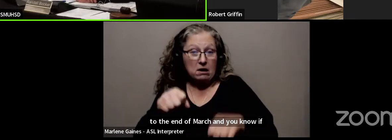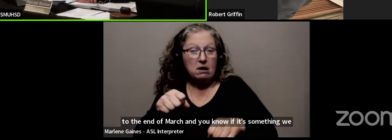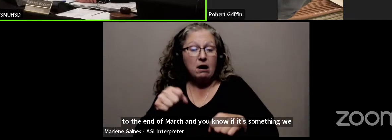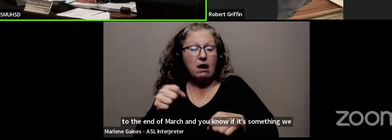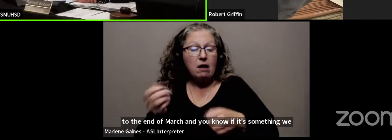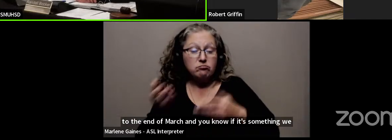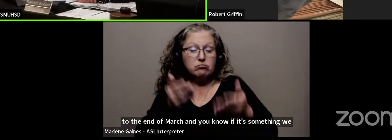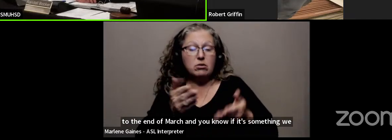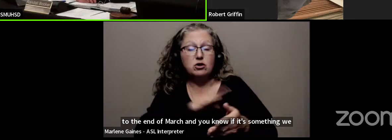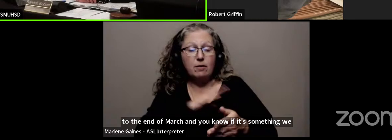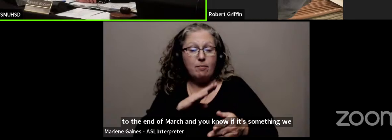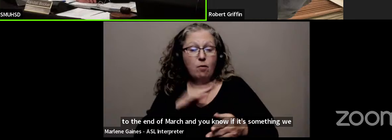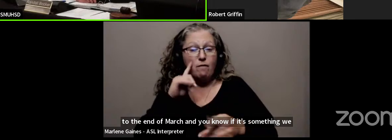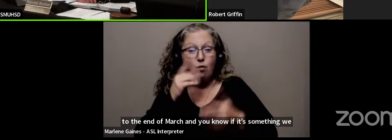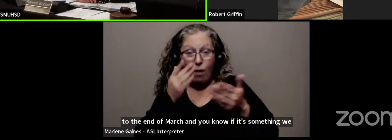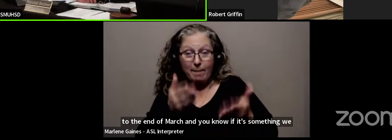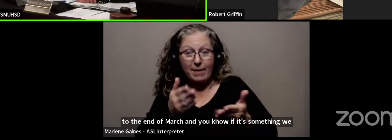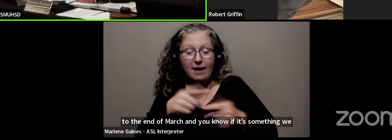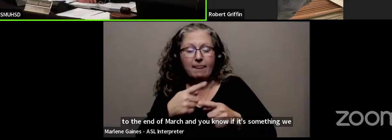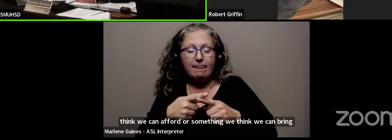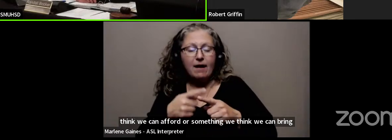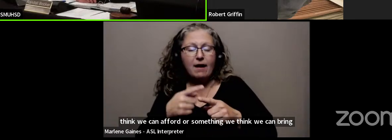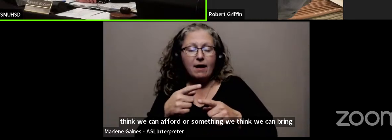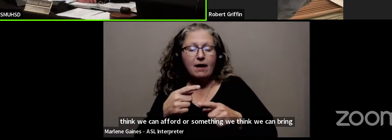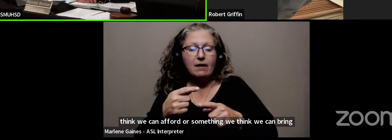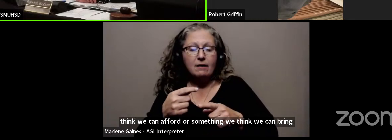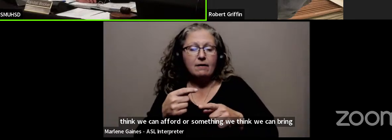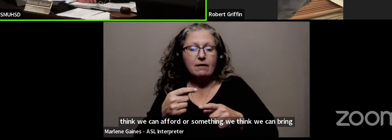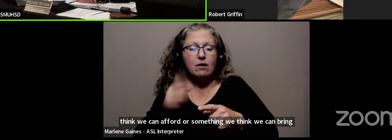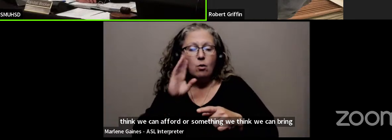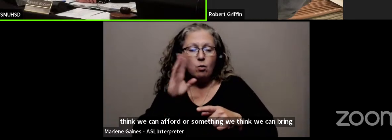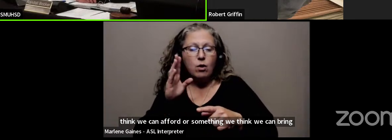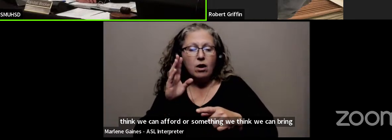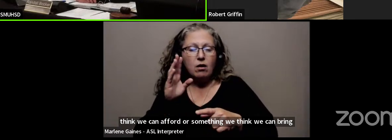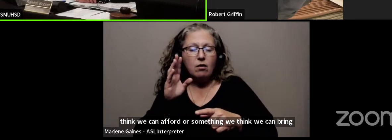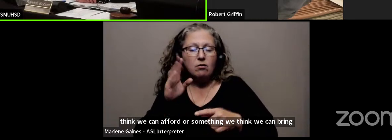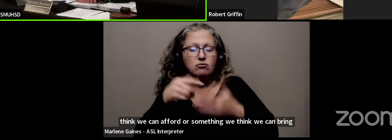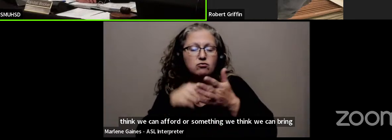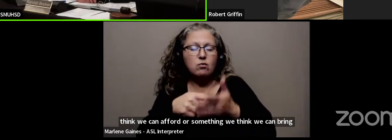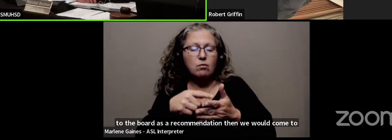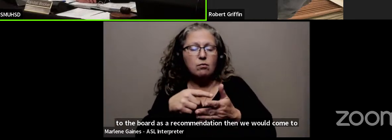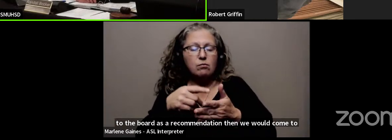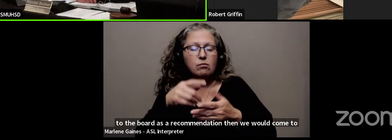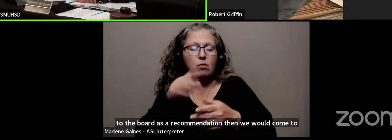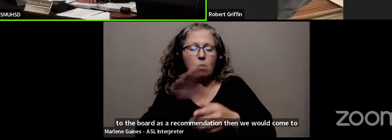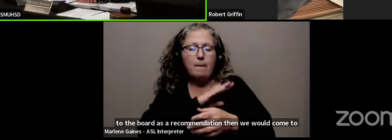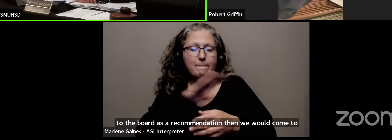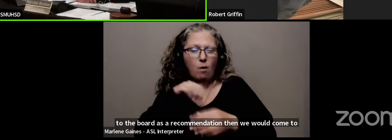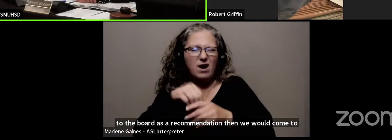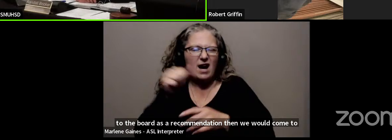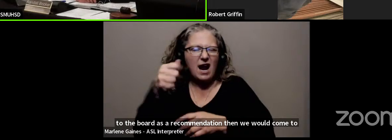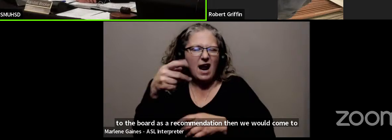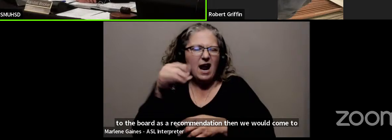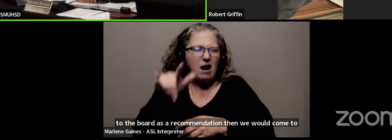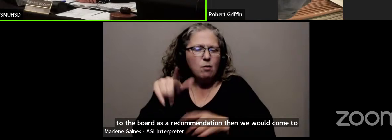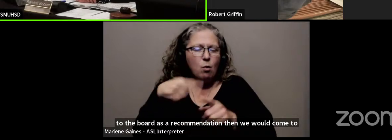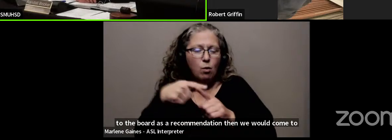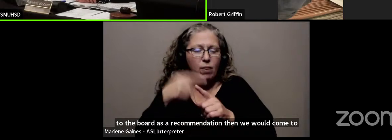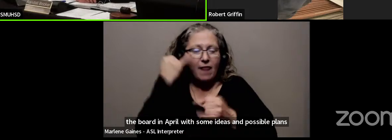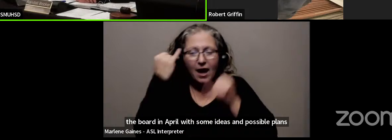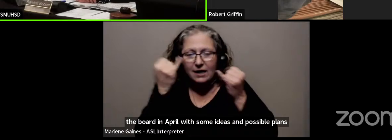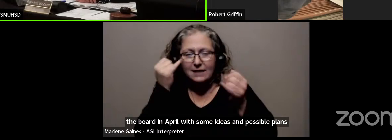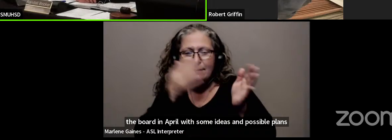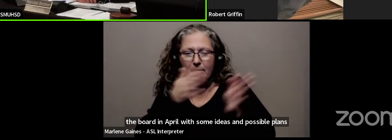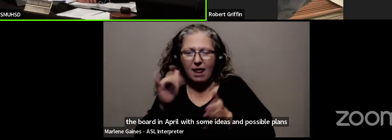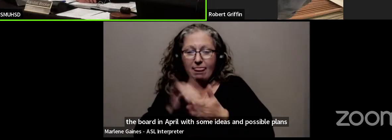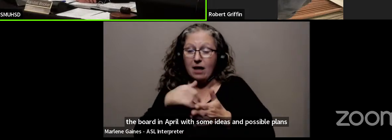board as a recommendation, then we would come to the board in April with some ideas and possible plans. And so that's what I laid out